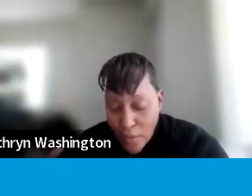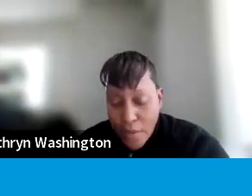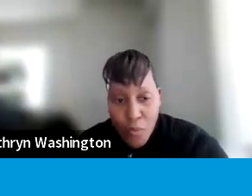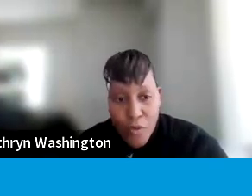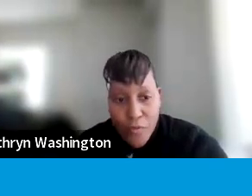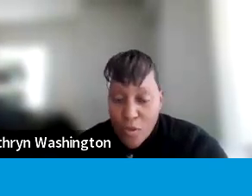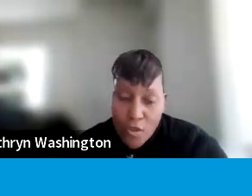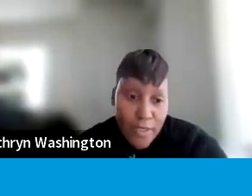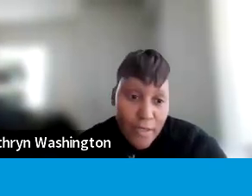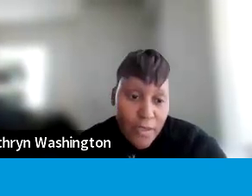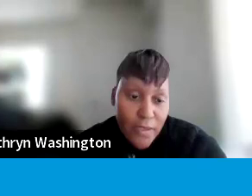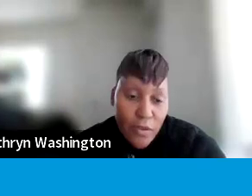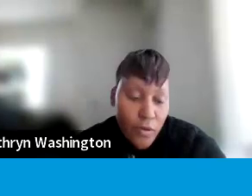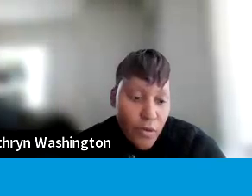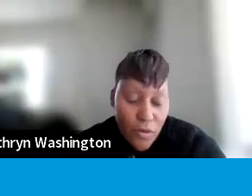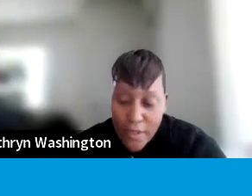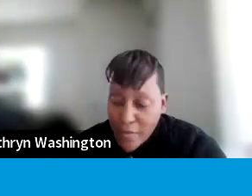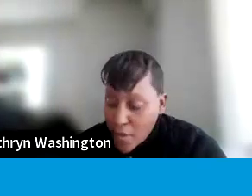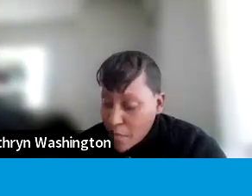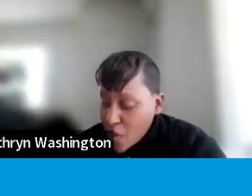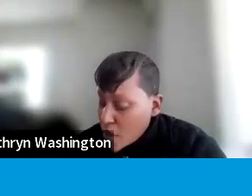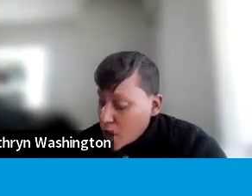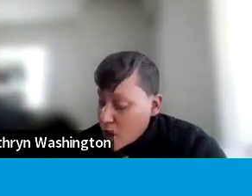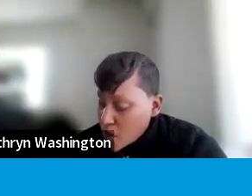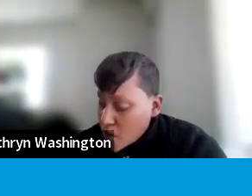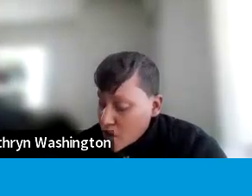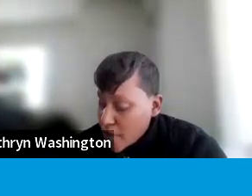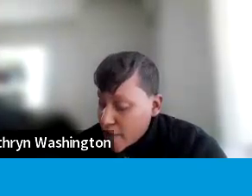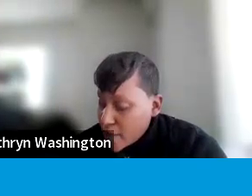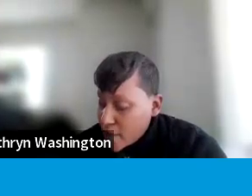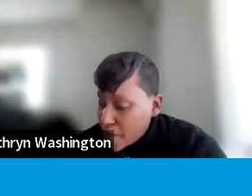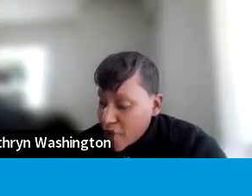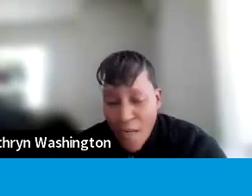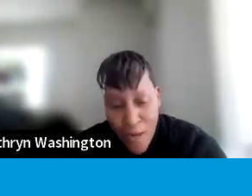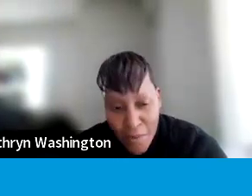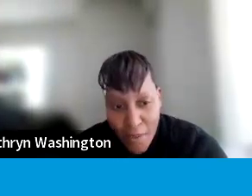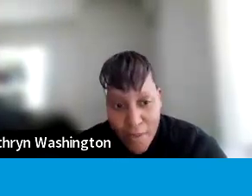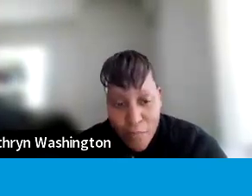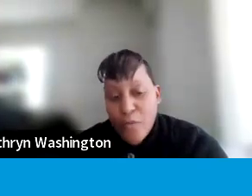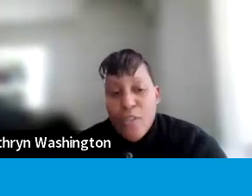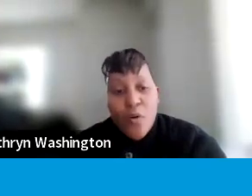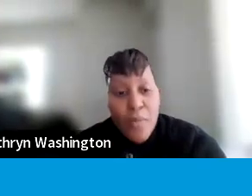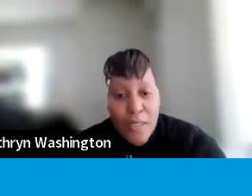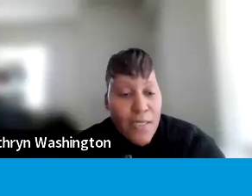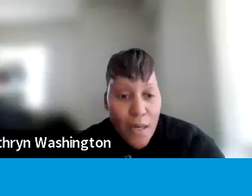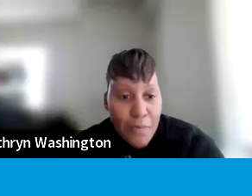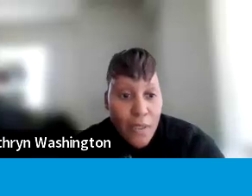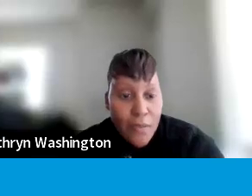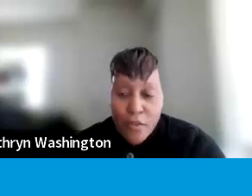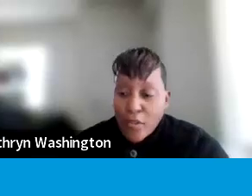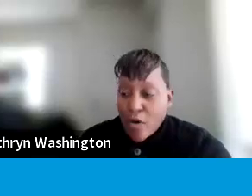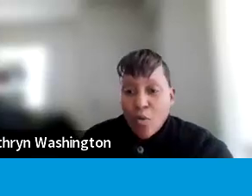well-rounded like point of view. And so I definitely agree with you, Seth. And also that a timeline, what if we don't make